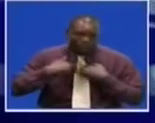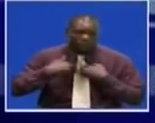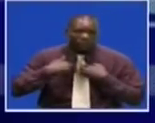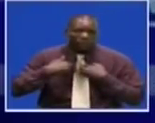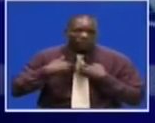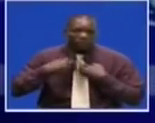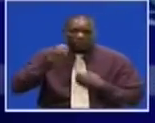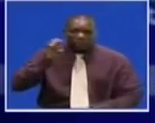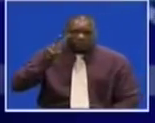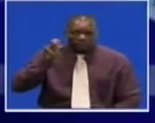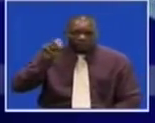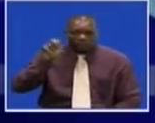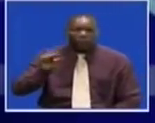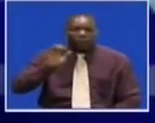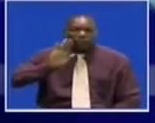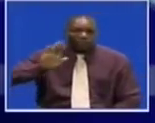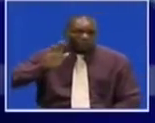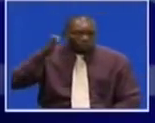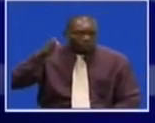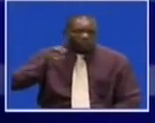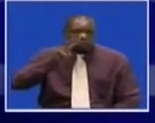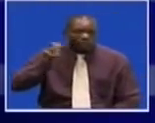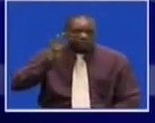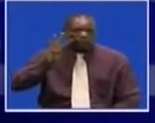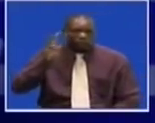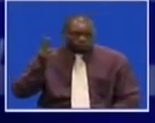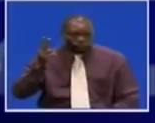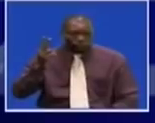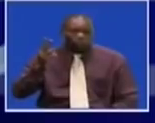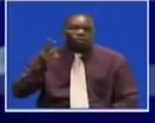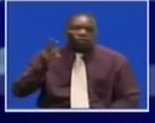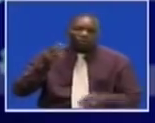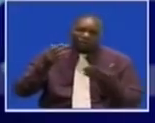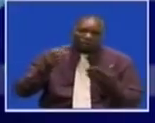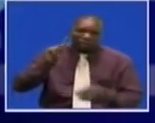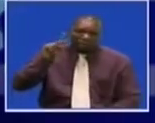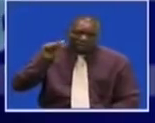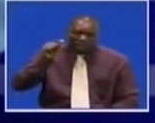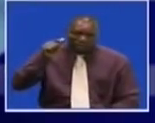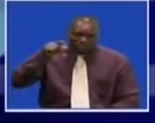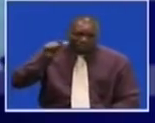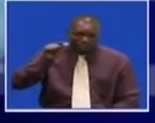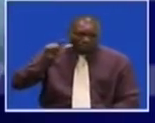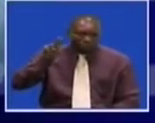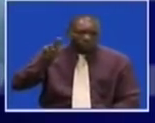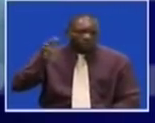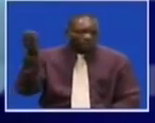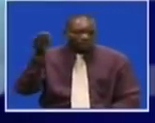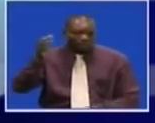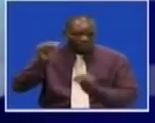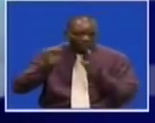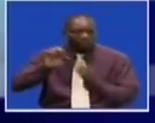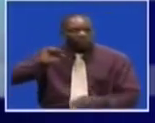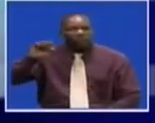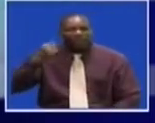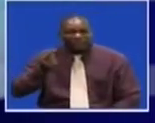Evans got 252 votes. And PF campaign manager Enoch Kapalu said the party's victory is clear indication